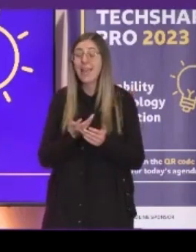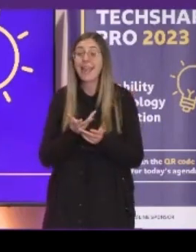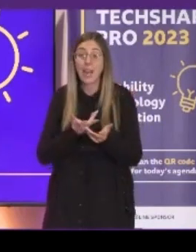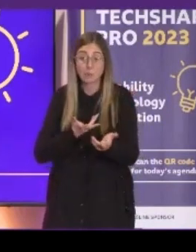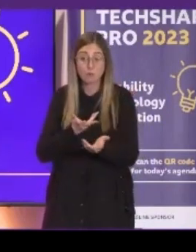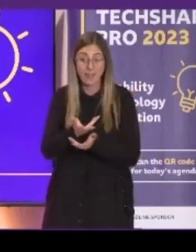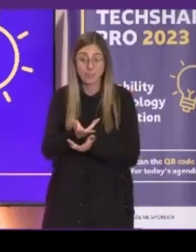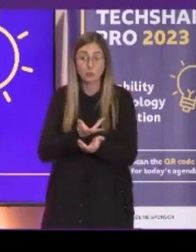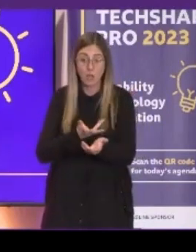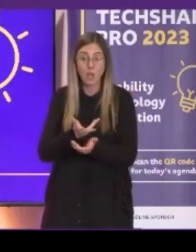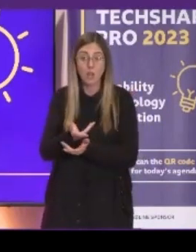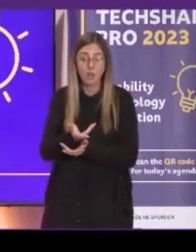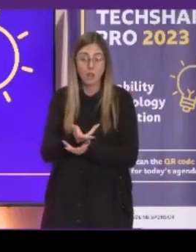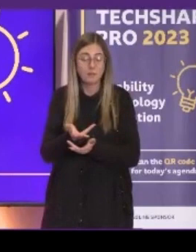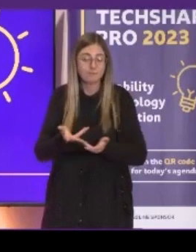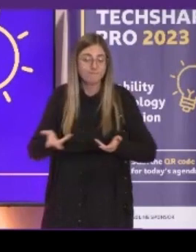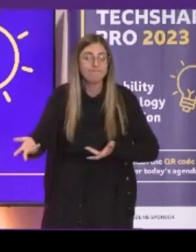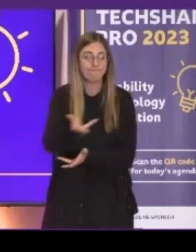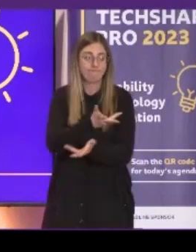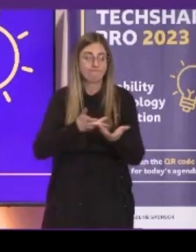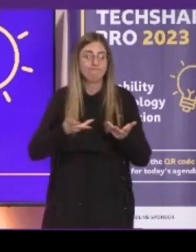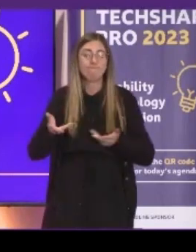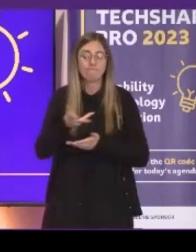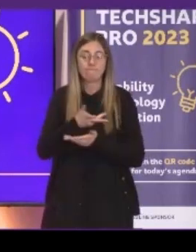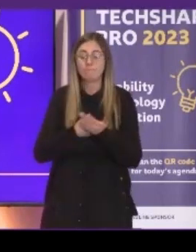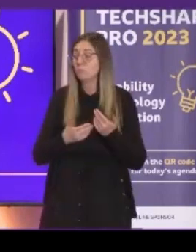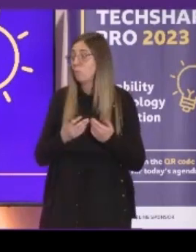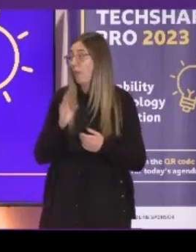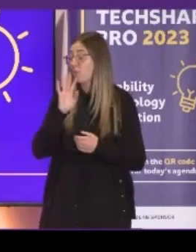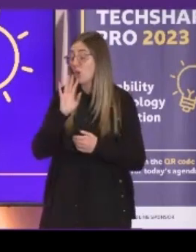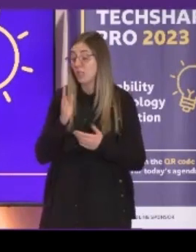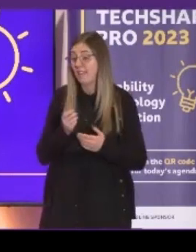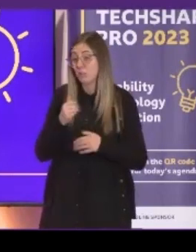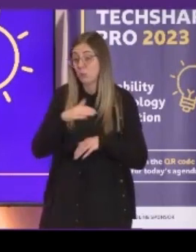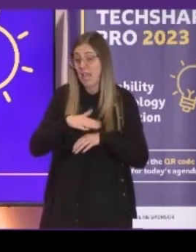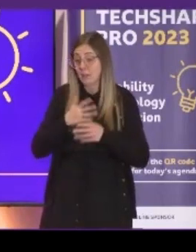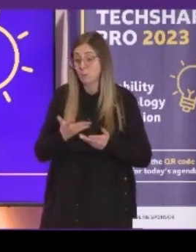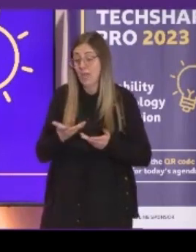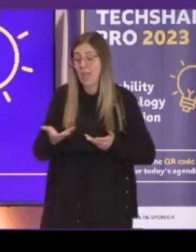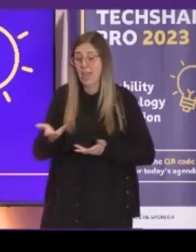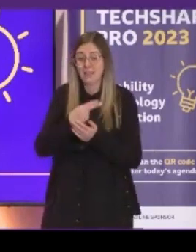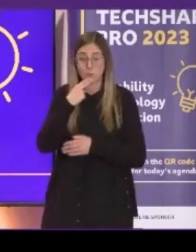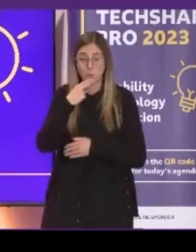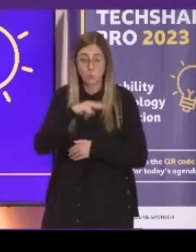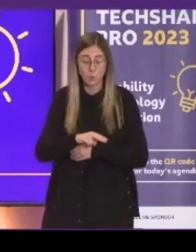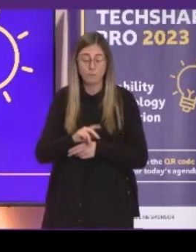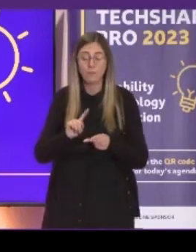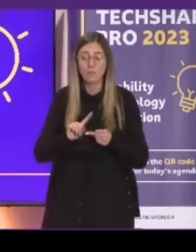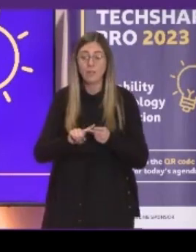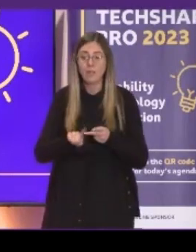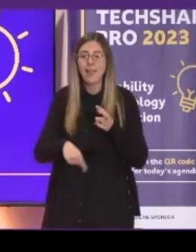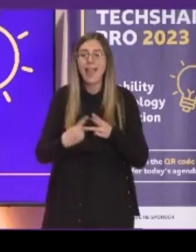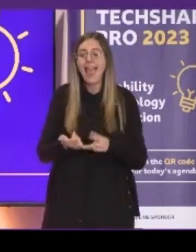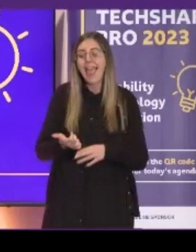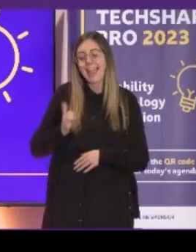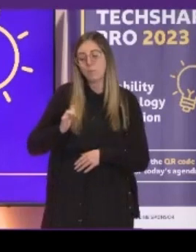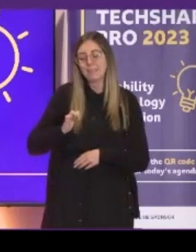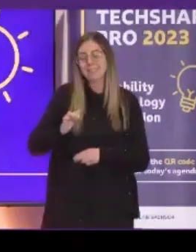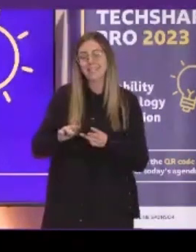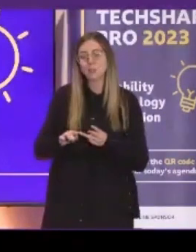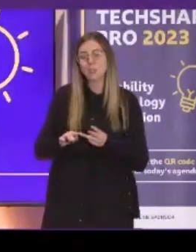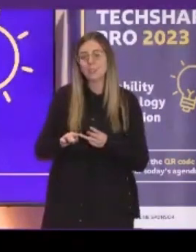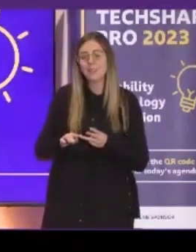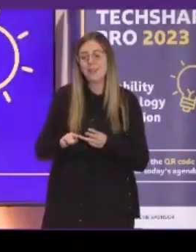Collaboration is key. We've had this a couple of times in the talk today. And then setting those expectations early on with